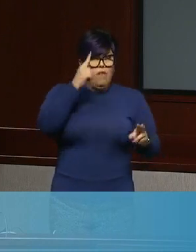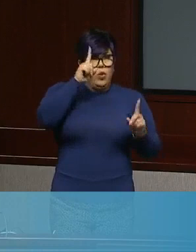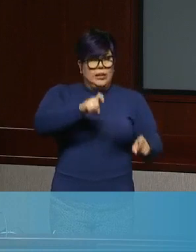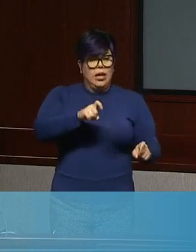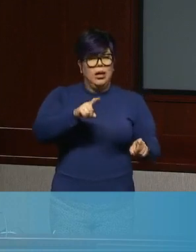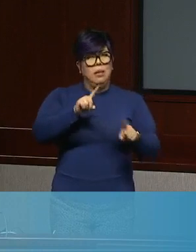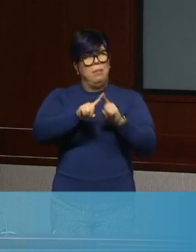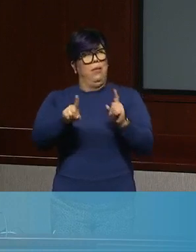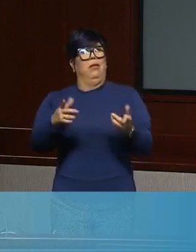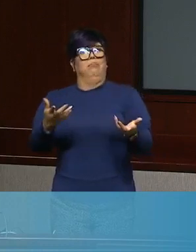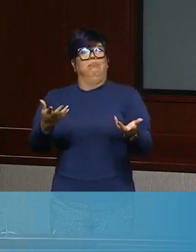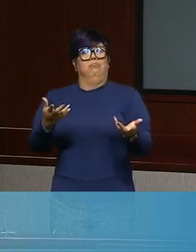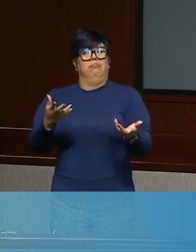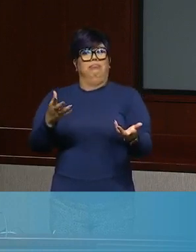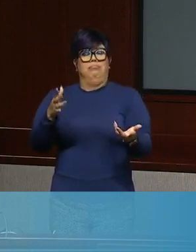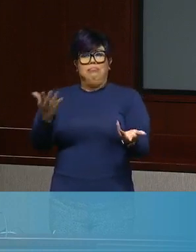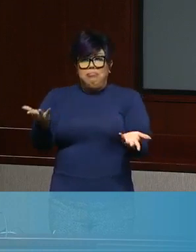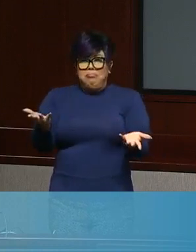for testing.